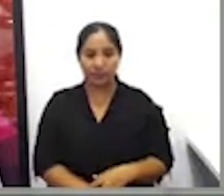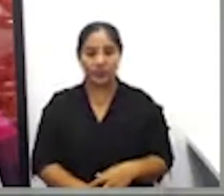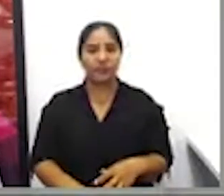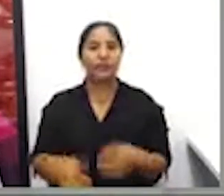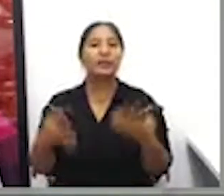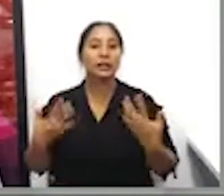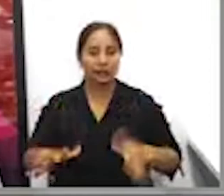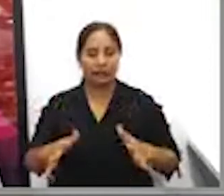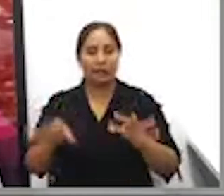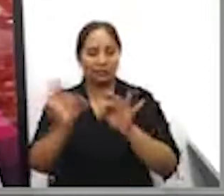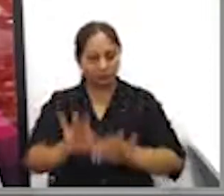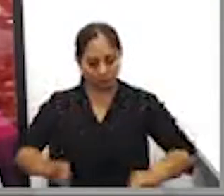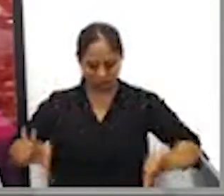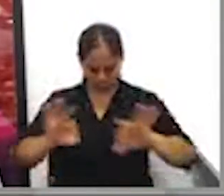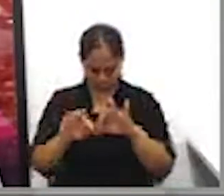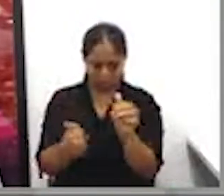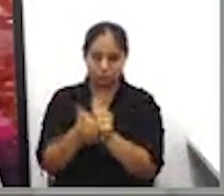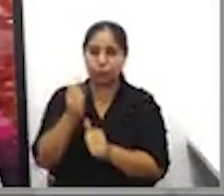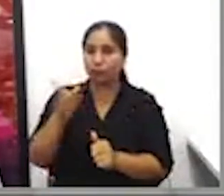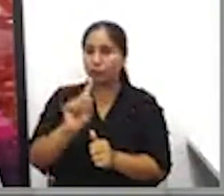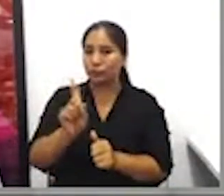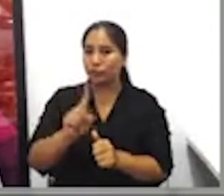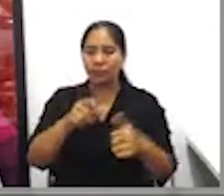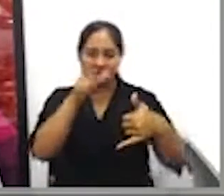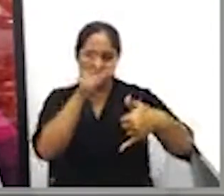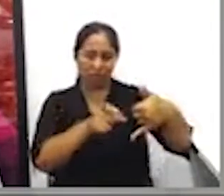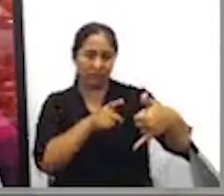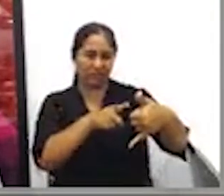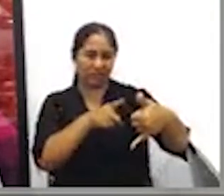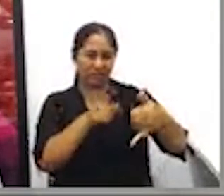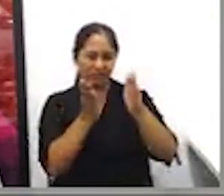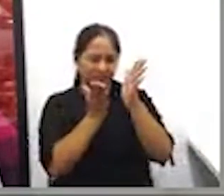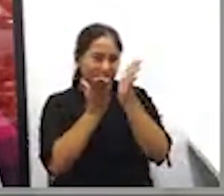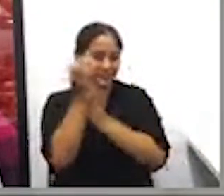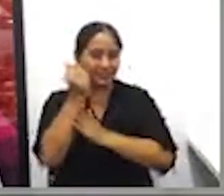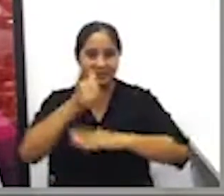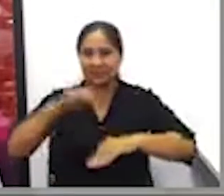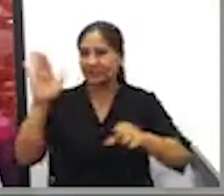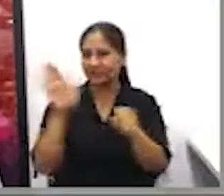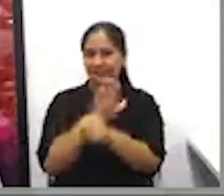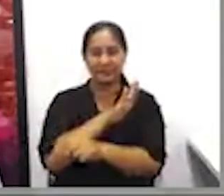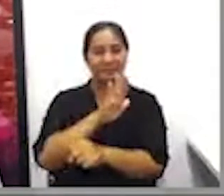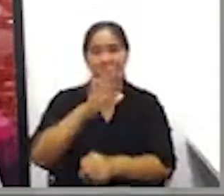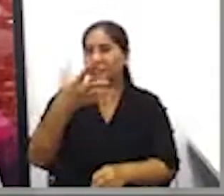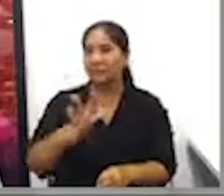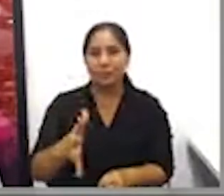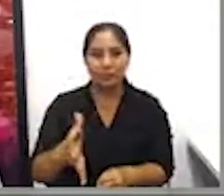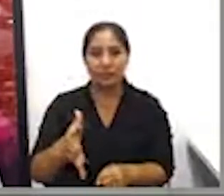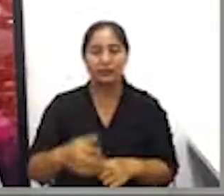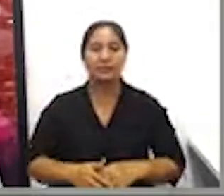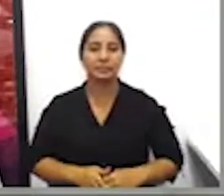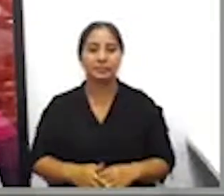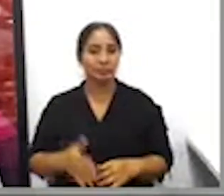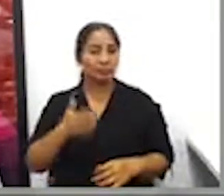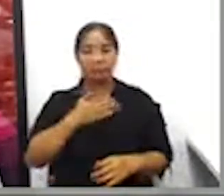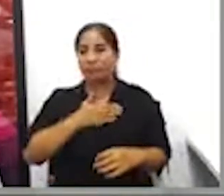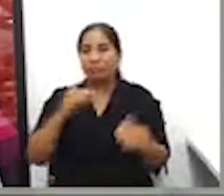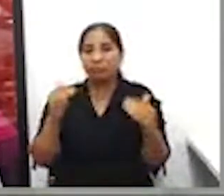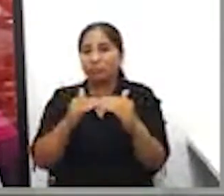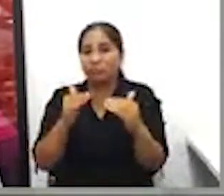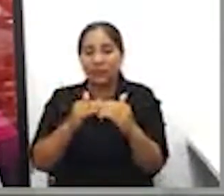Nobody. I could not do what I do if I didn't have a wonderful husband for the last 42